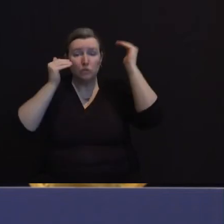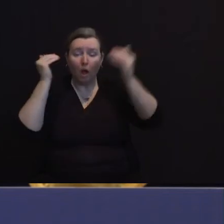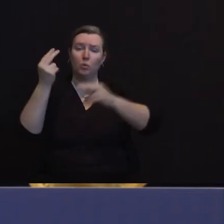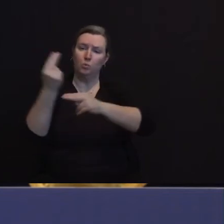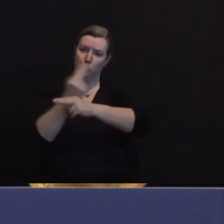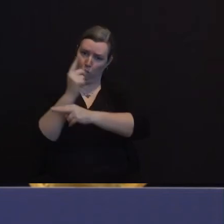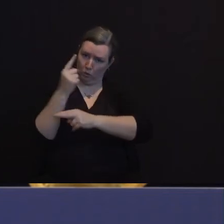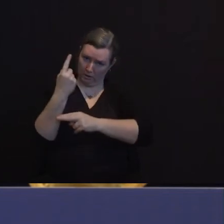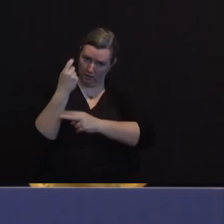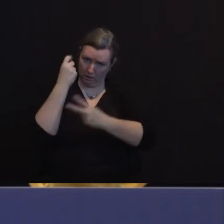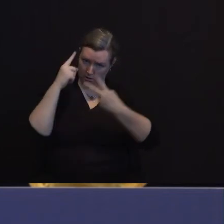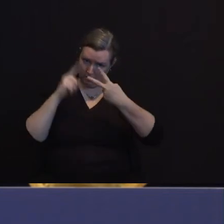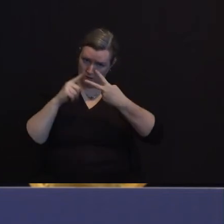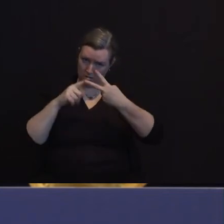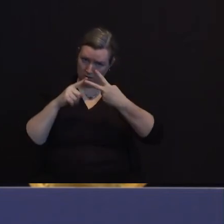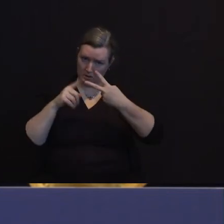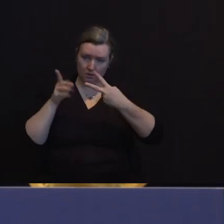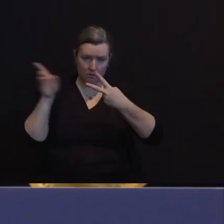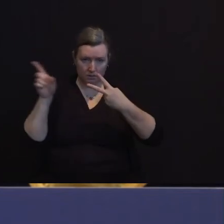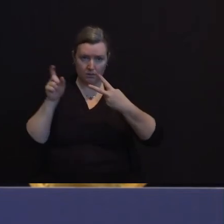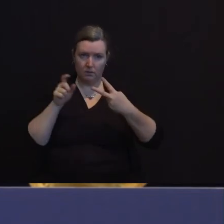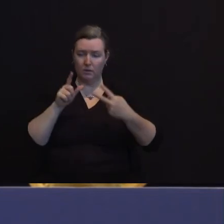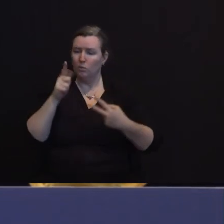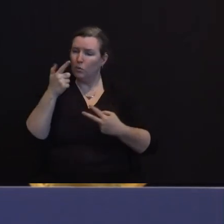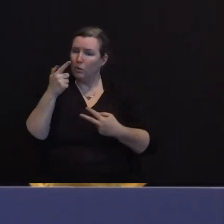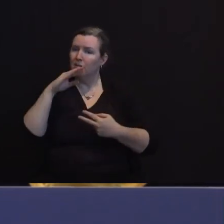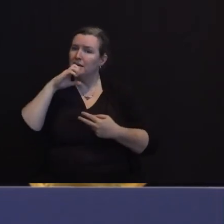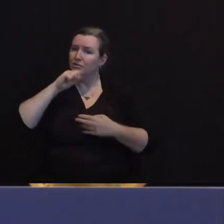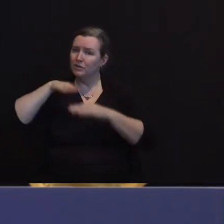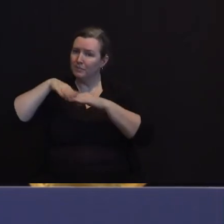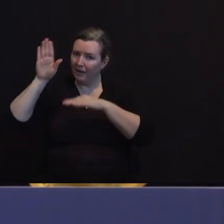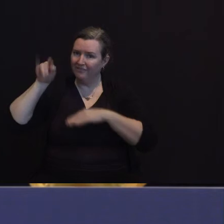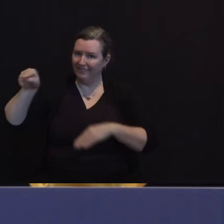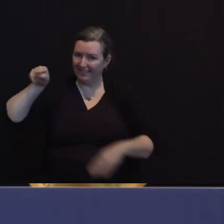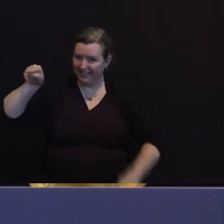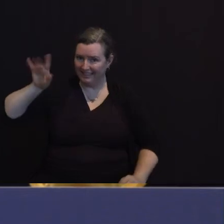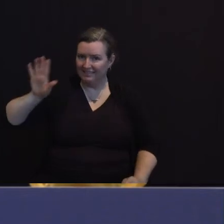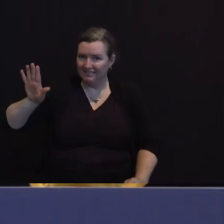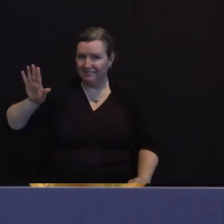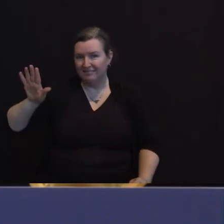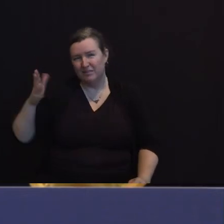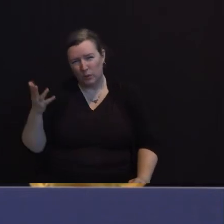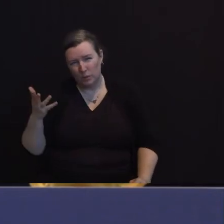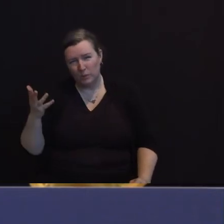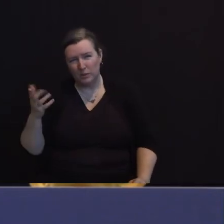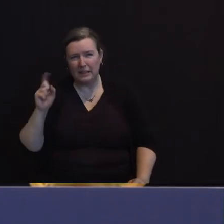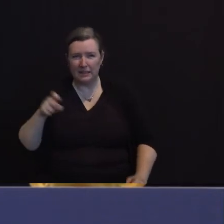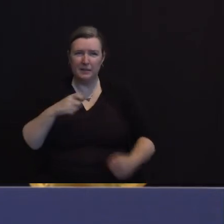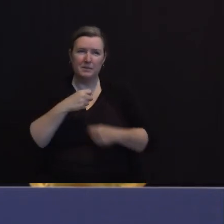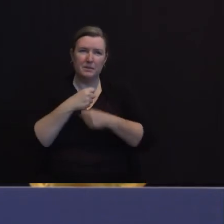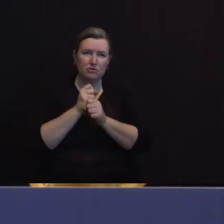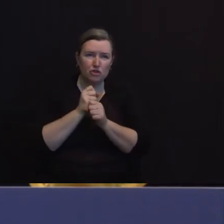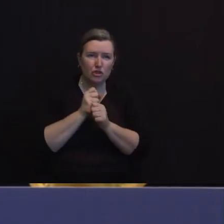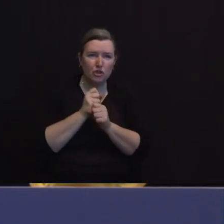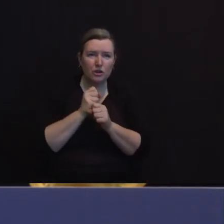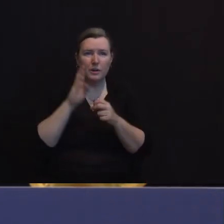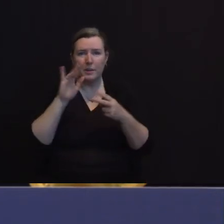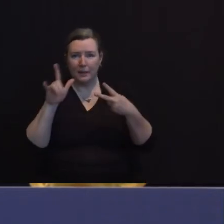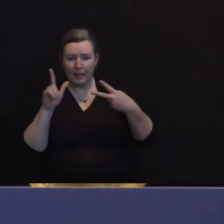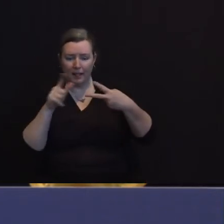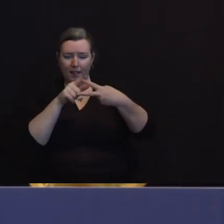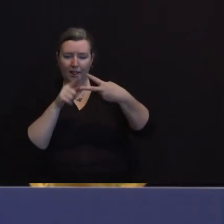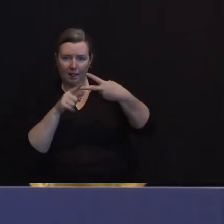up. That's always been the case. So getting both of those principles respected is, not an